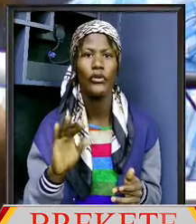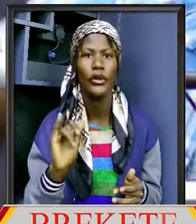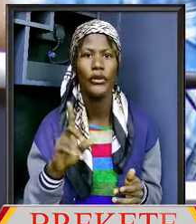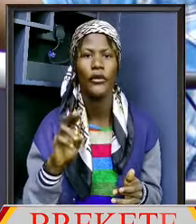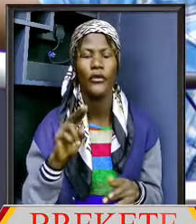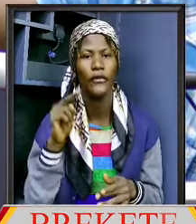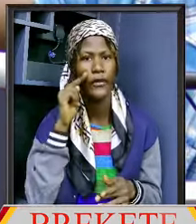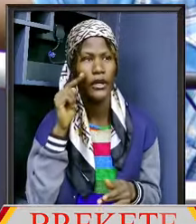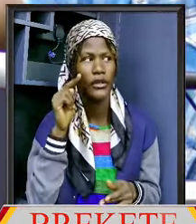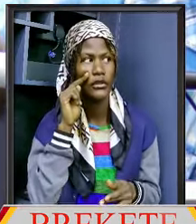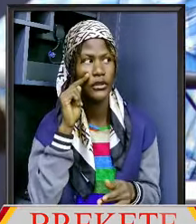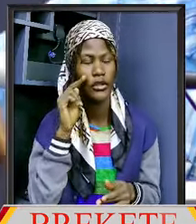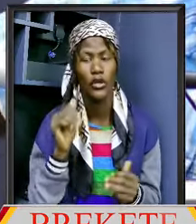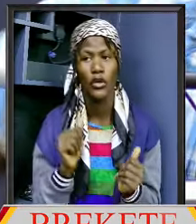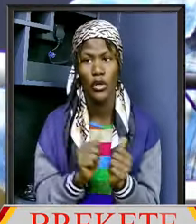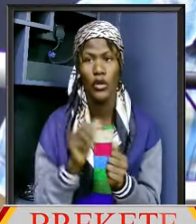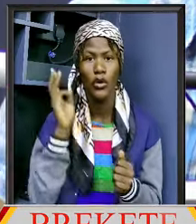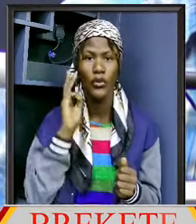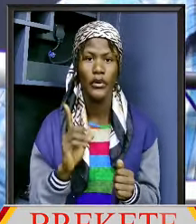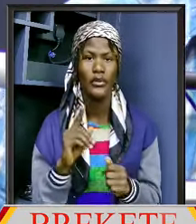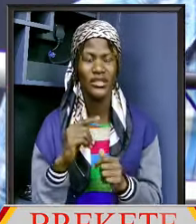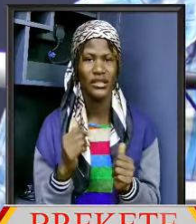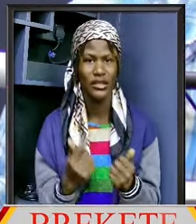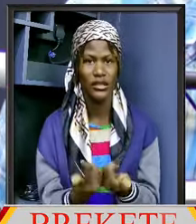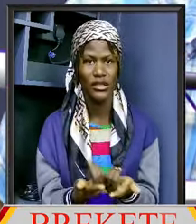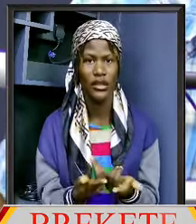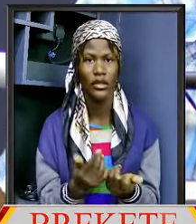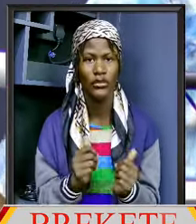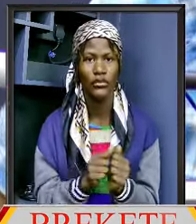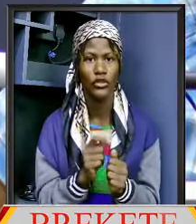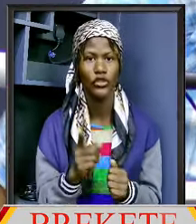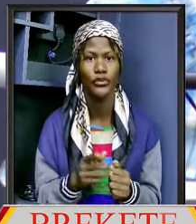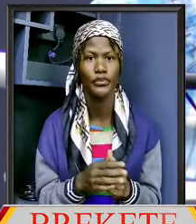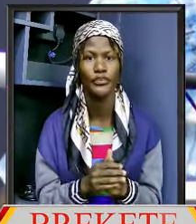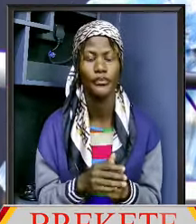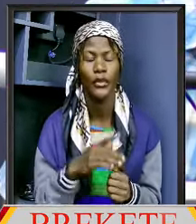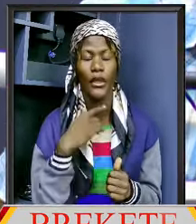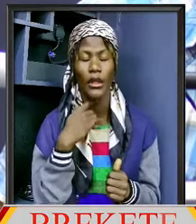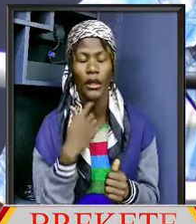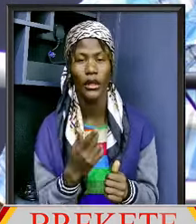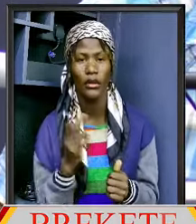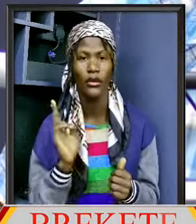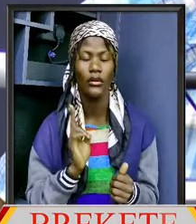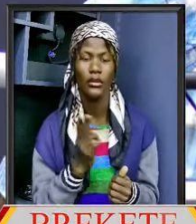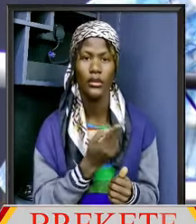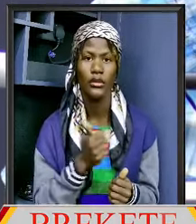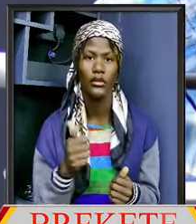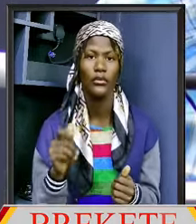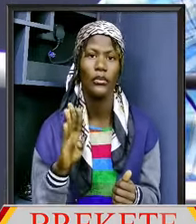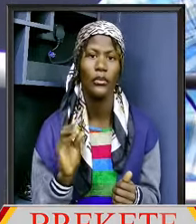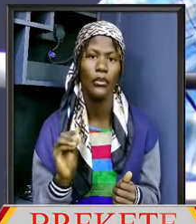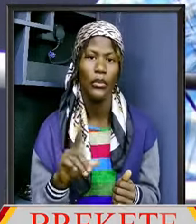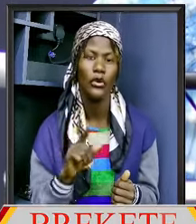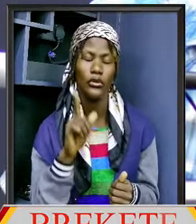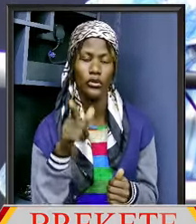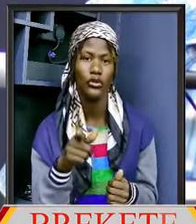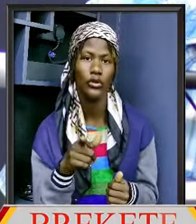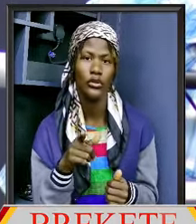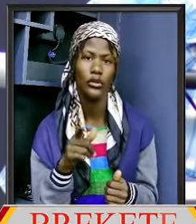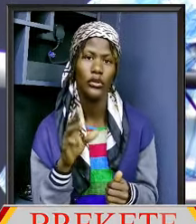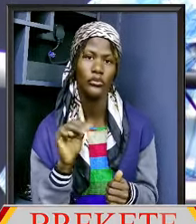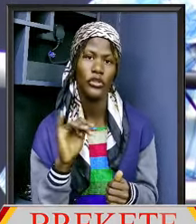Yeah, so now you will go start with Abi. Yes. Okay, fine. Make you tell us about your organization. This